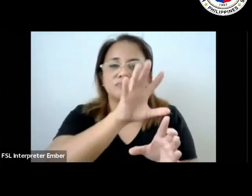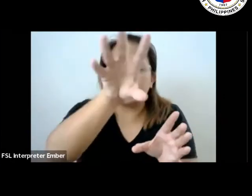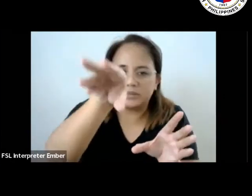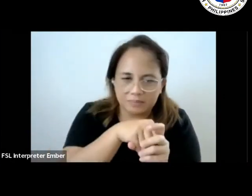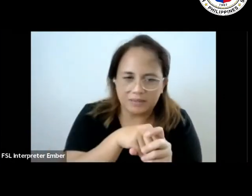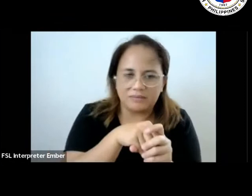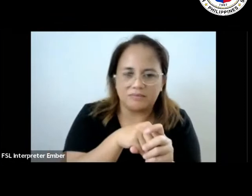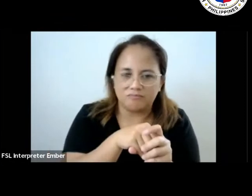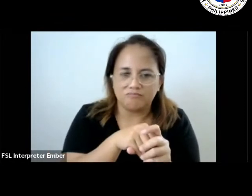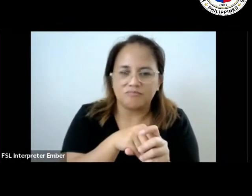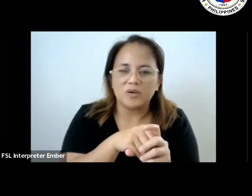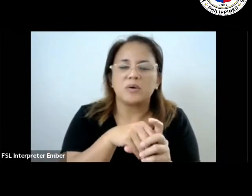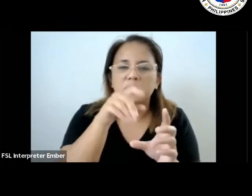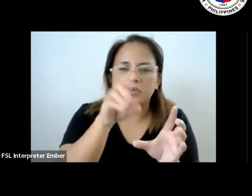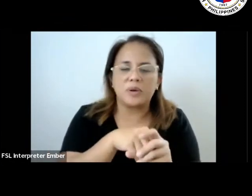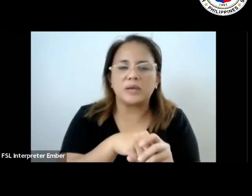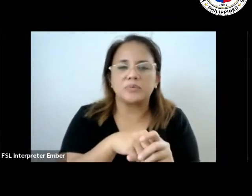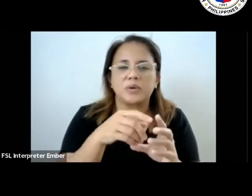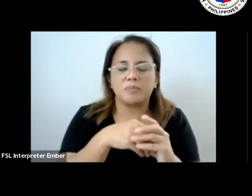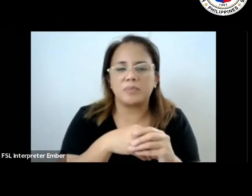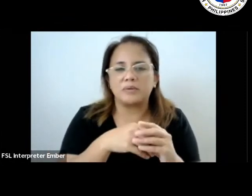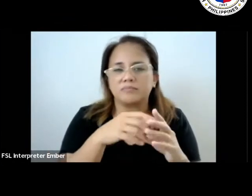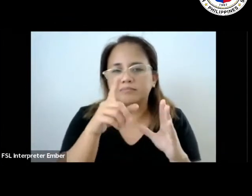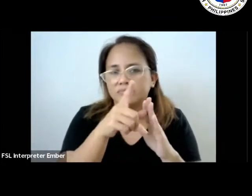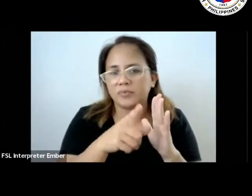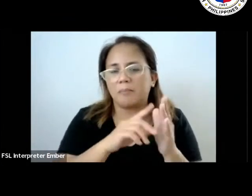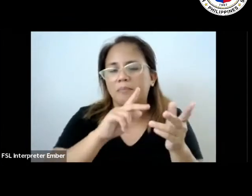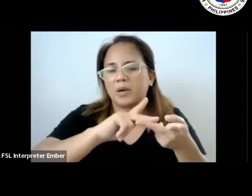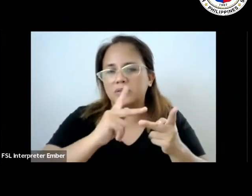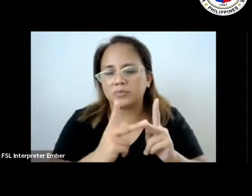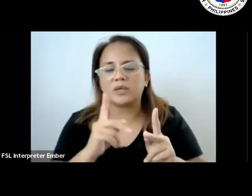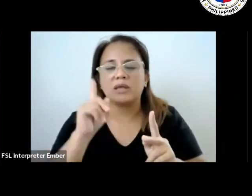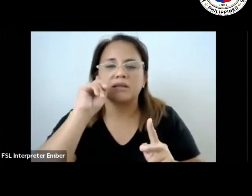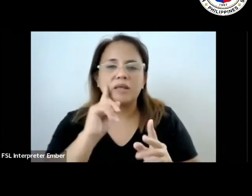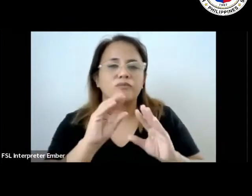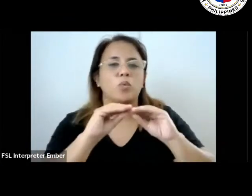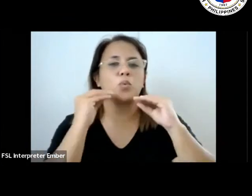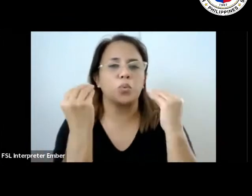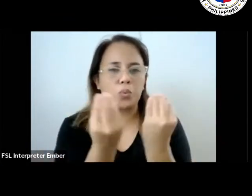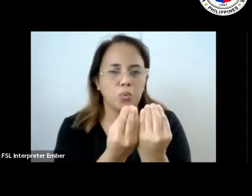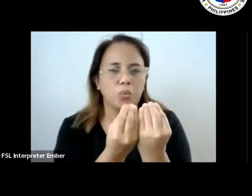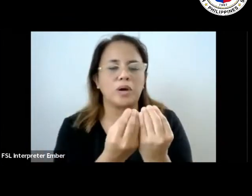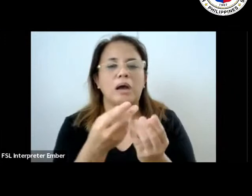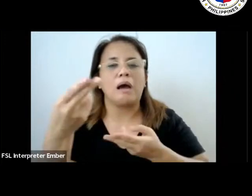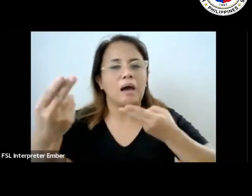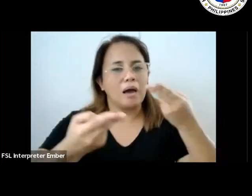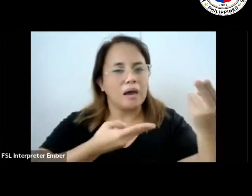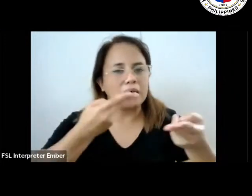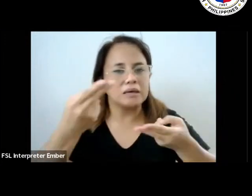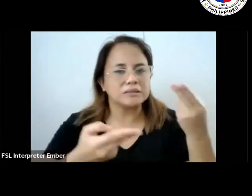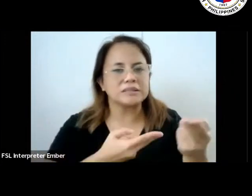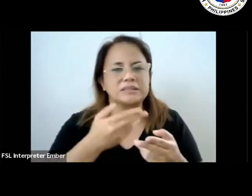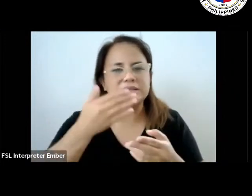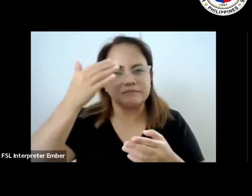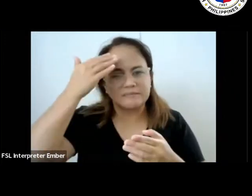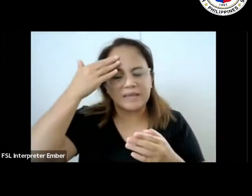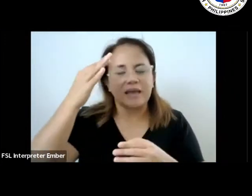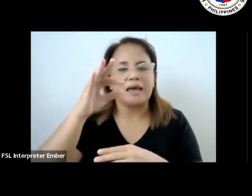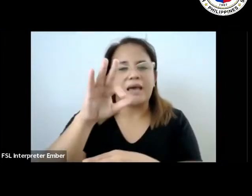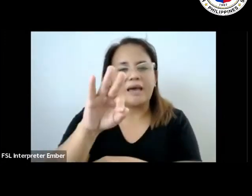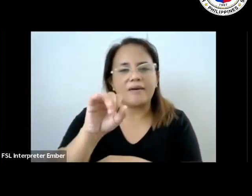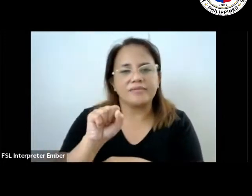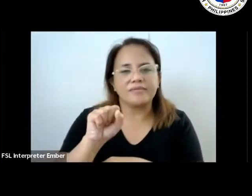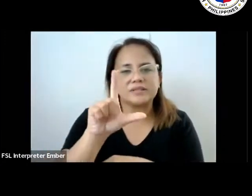by institutionalizing partnership with deaf organizations, hiring knowledgeable